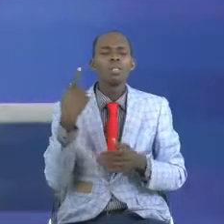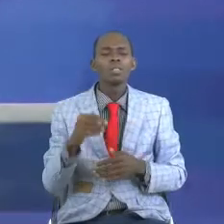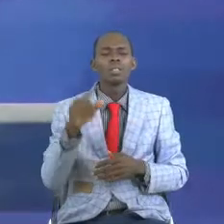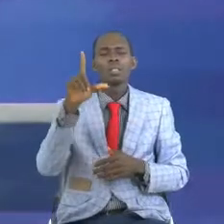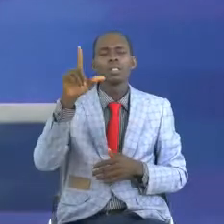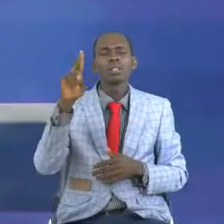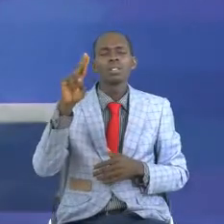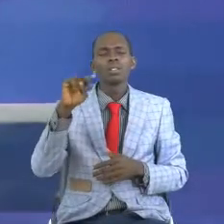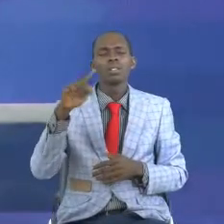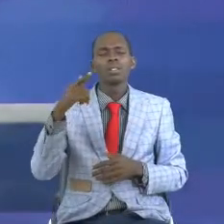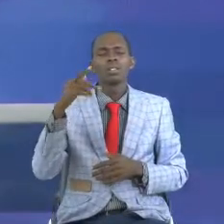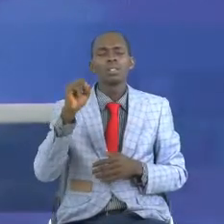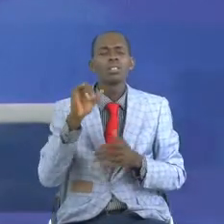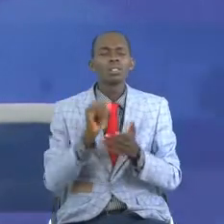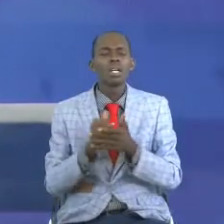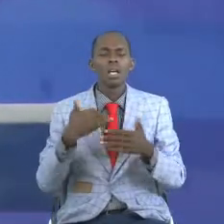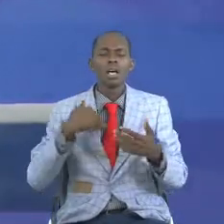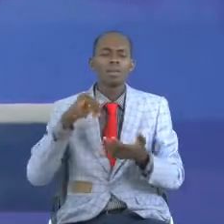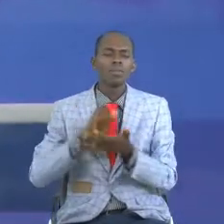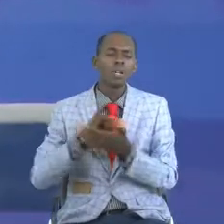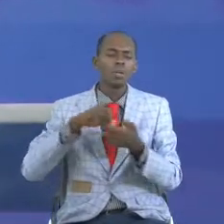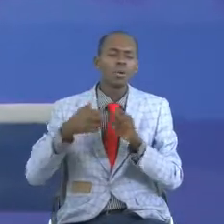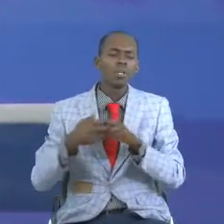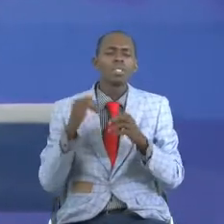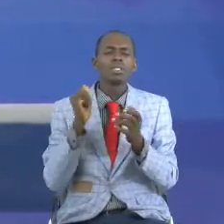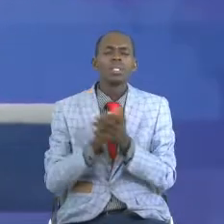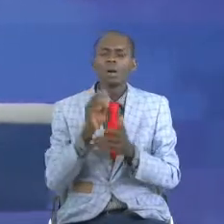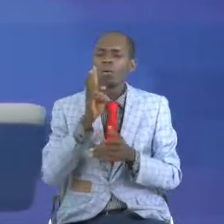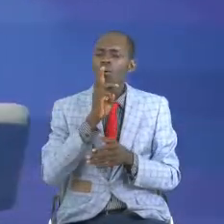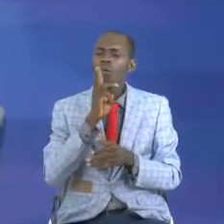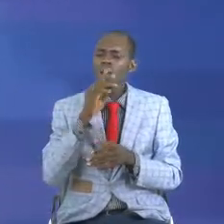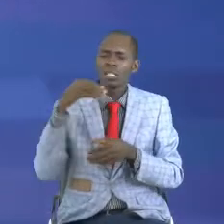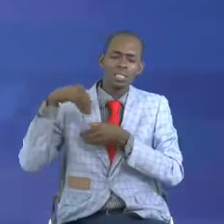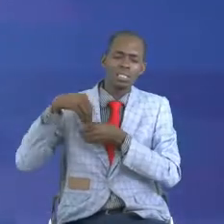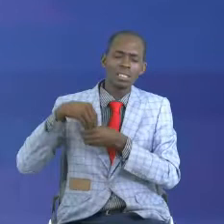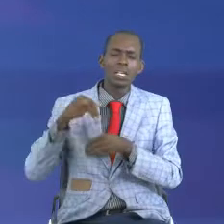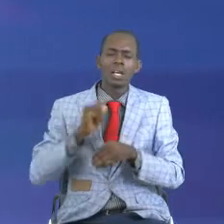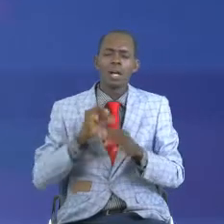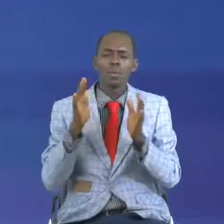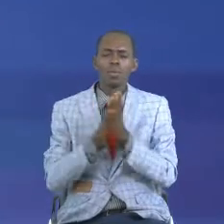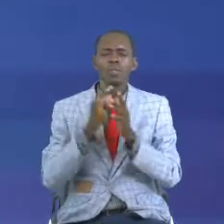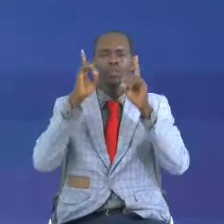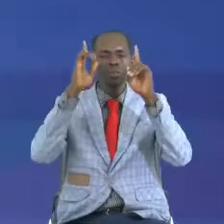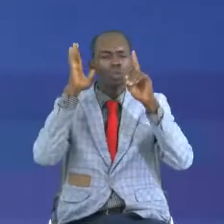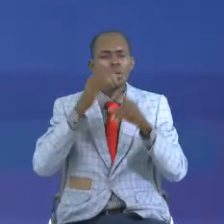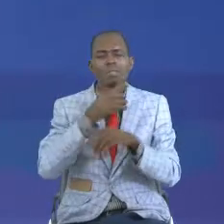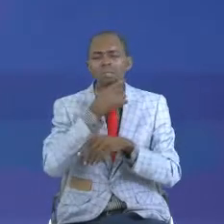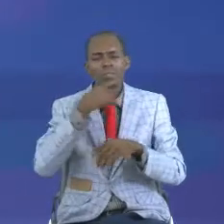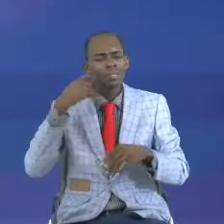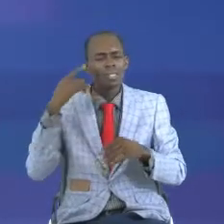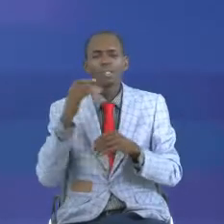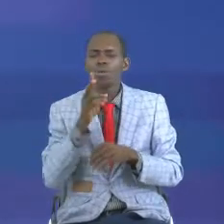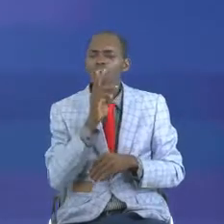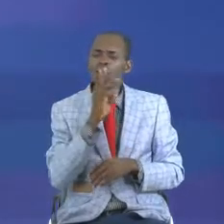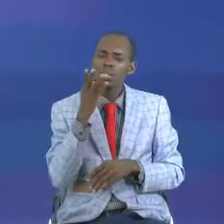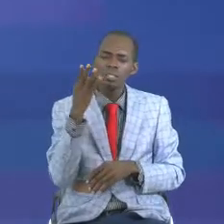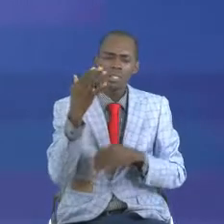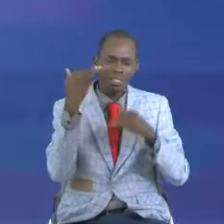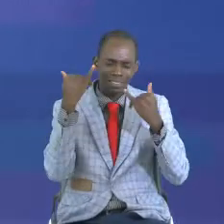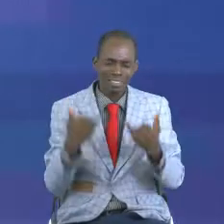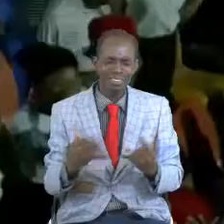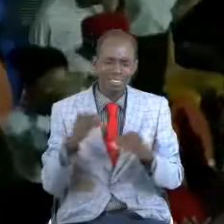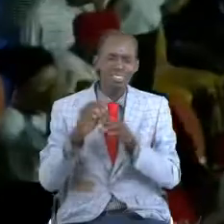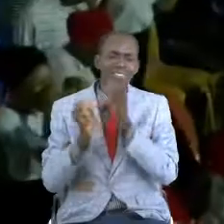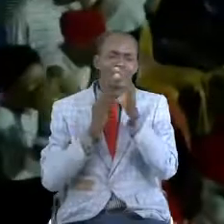the water that is inside there, Lord, I pray you dry up the water there now in